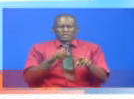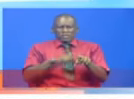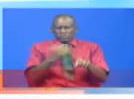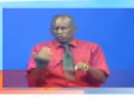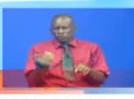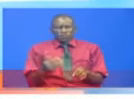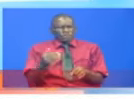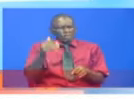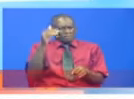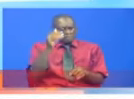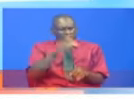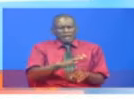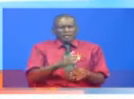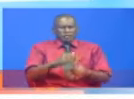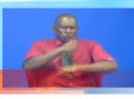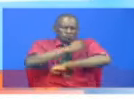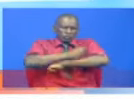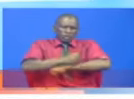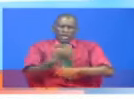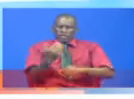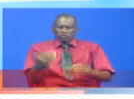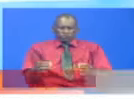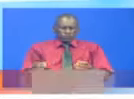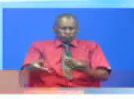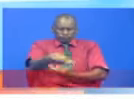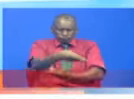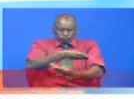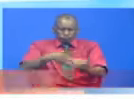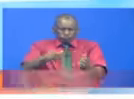schools are open and children come together. So